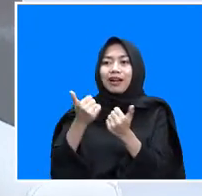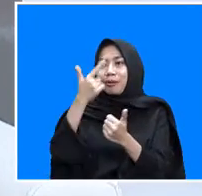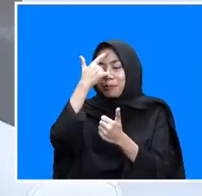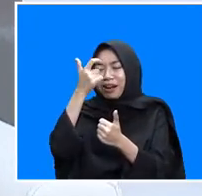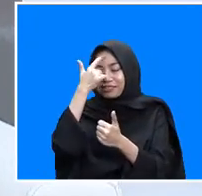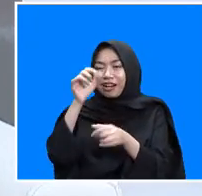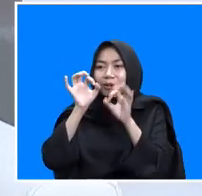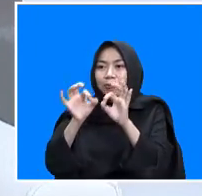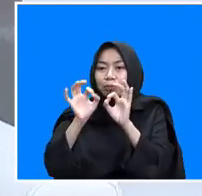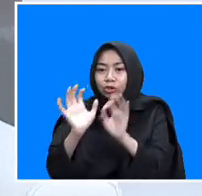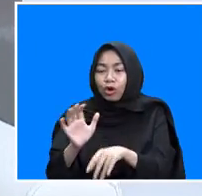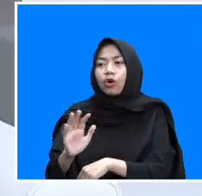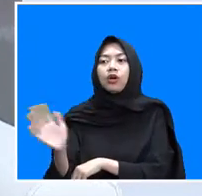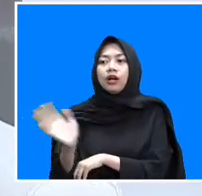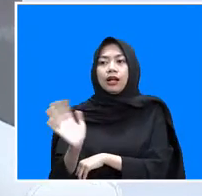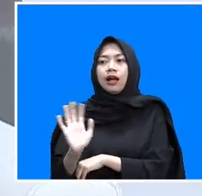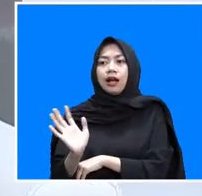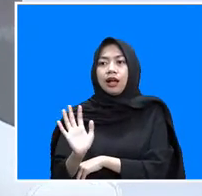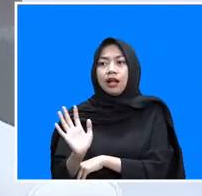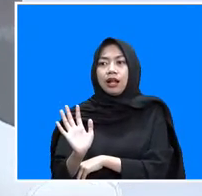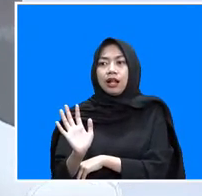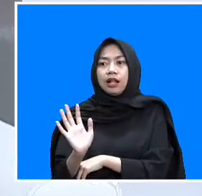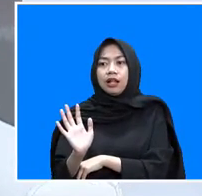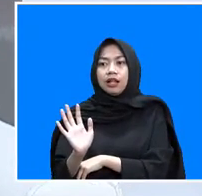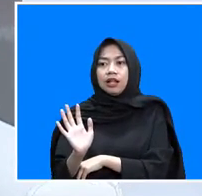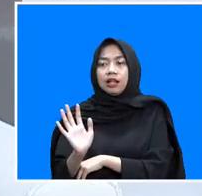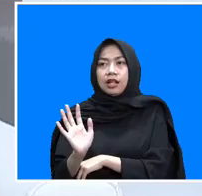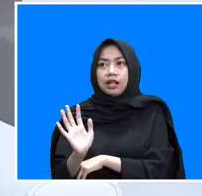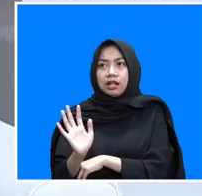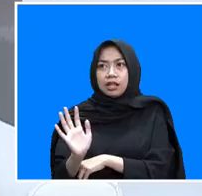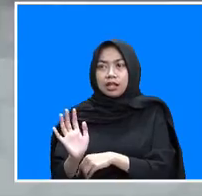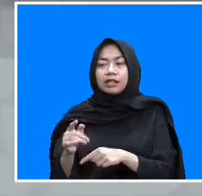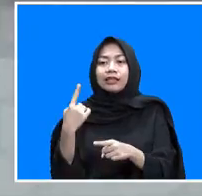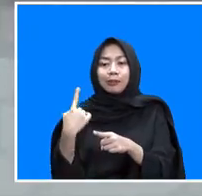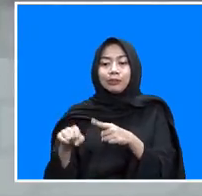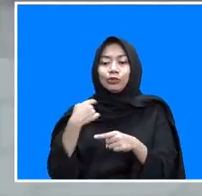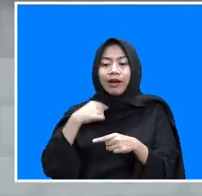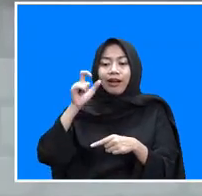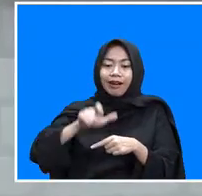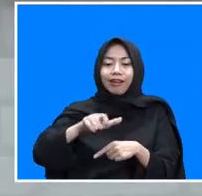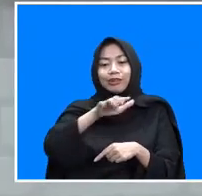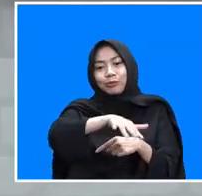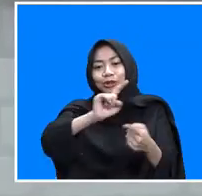that, you know, are actually about supporting children to grow socially,